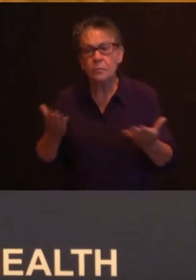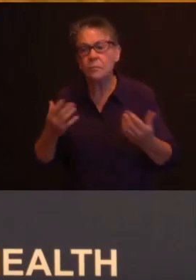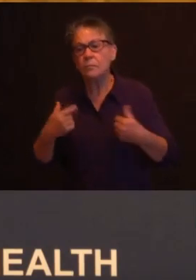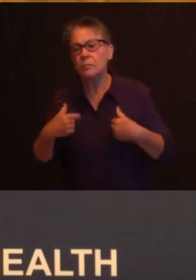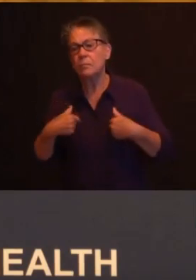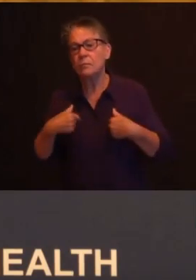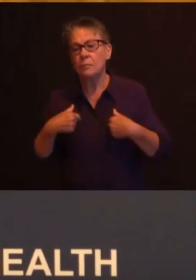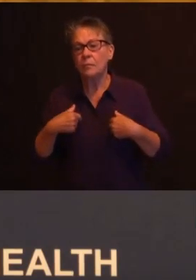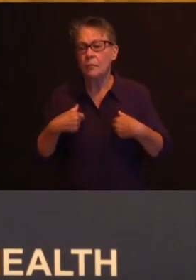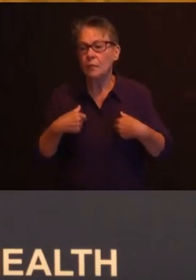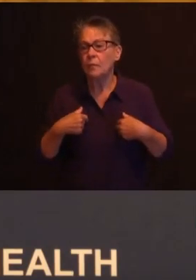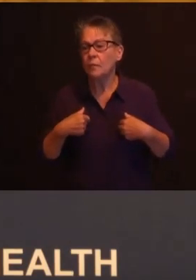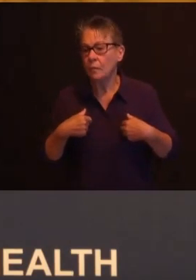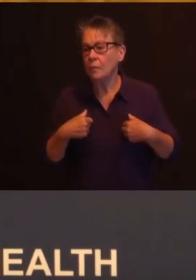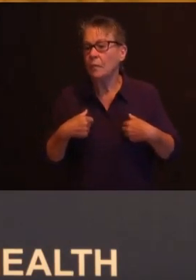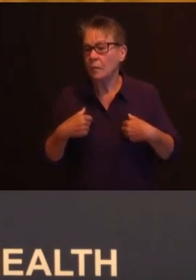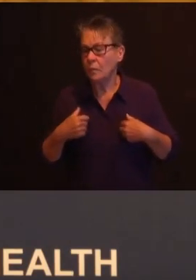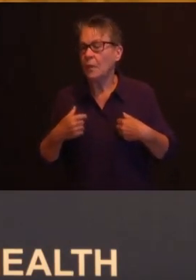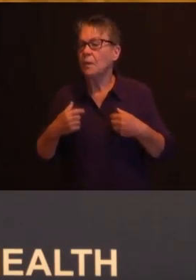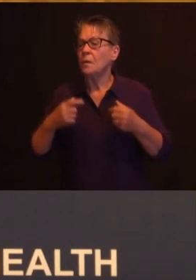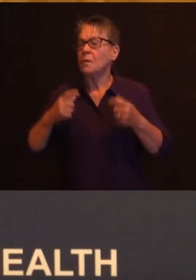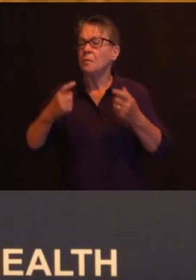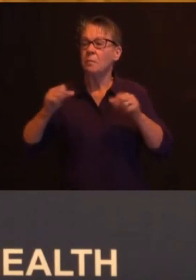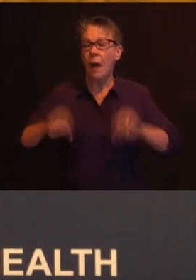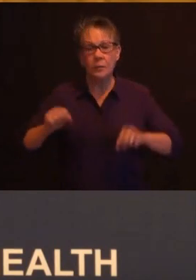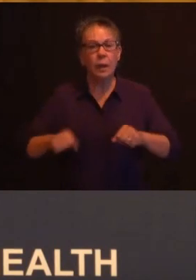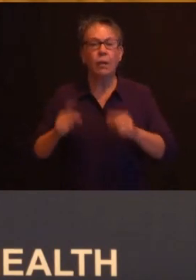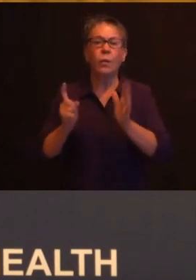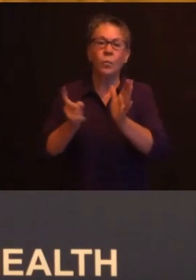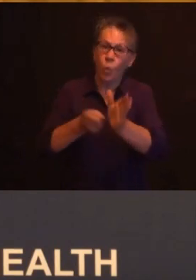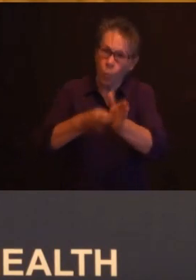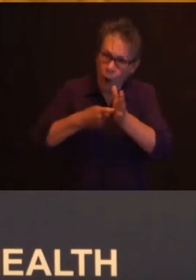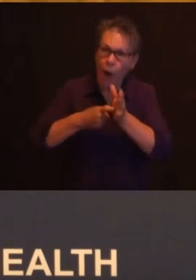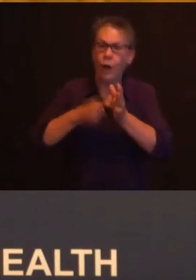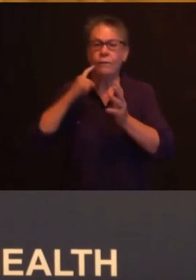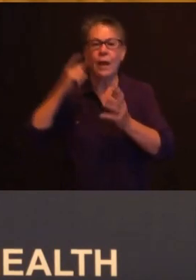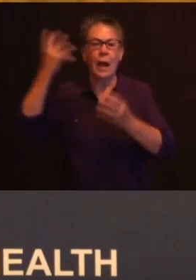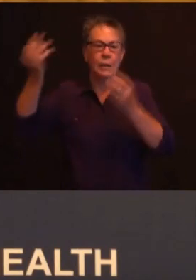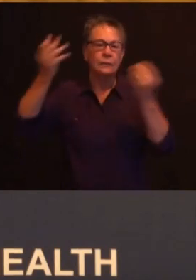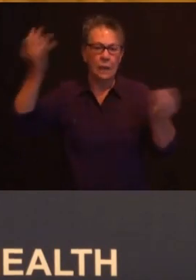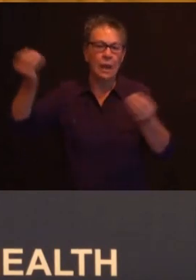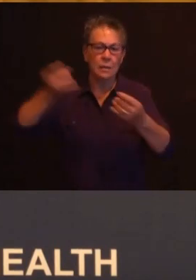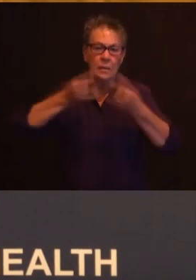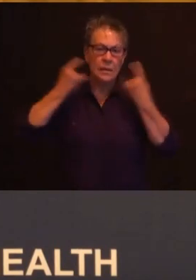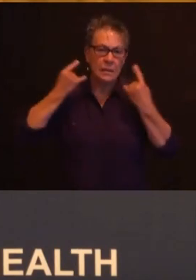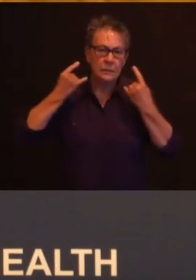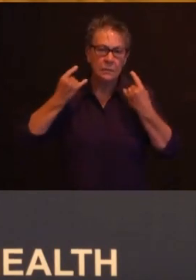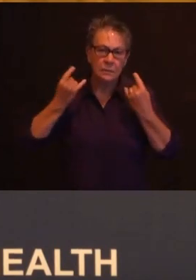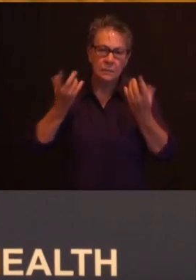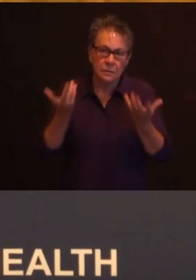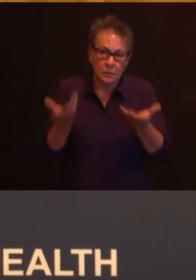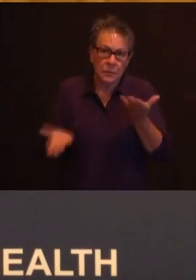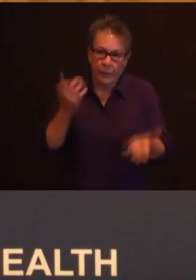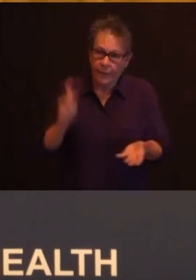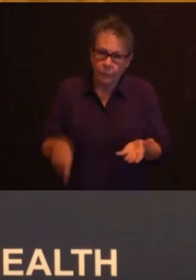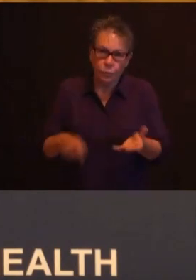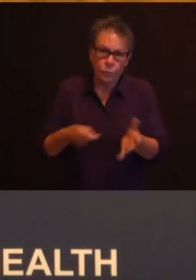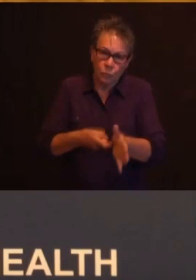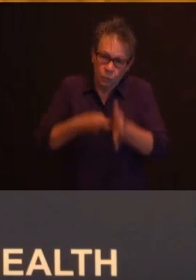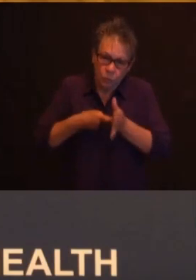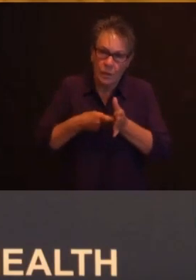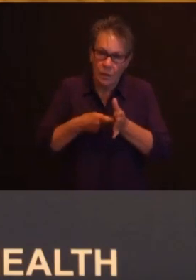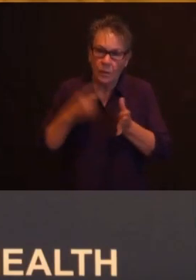So if we've got, I don't have any news for you today, but that is something, again, the virus, just to repeat a point we make all the time, the virus is a lot